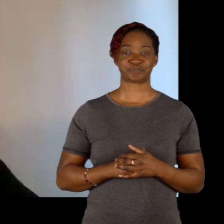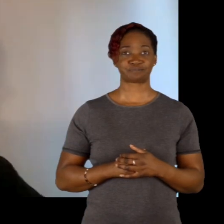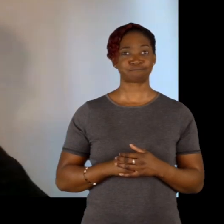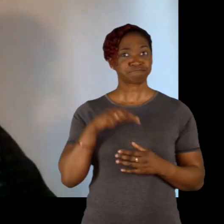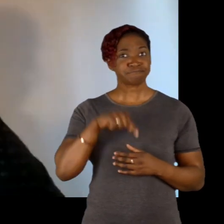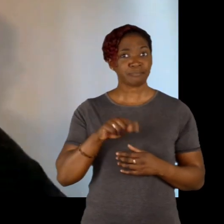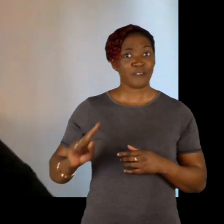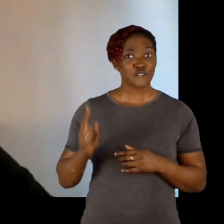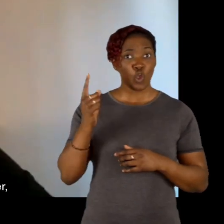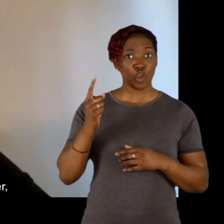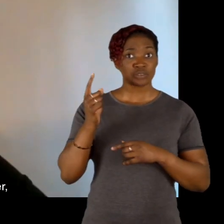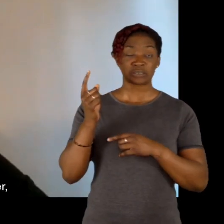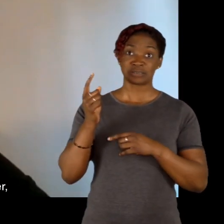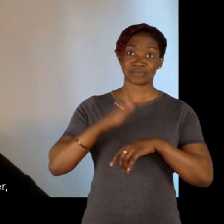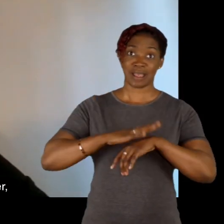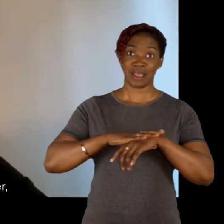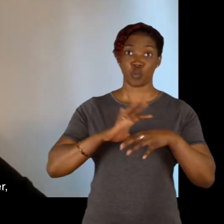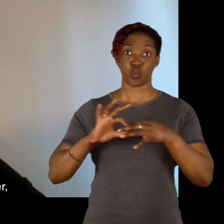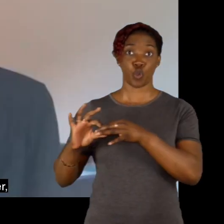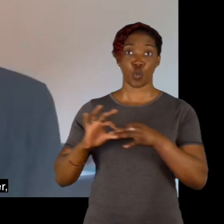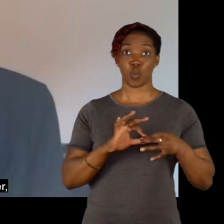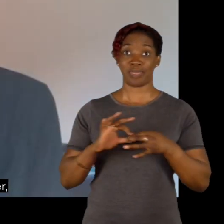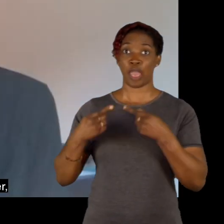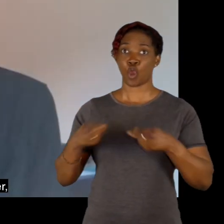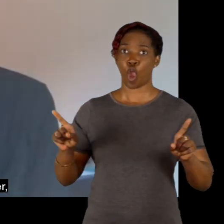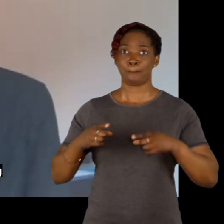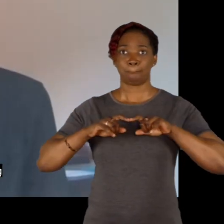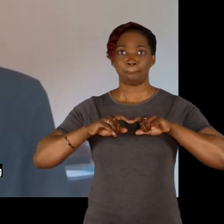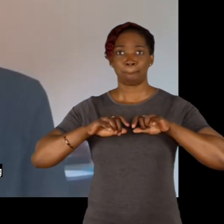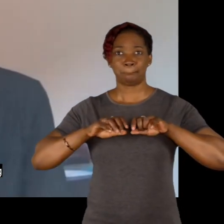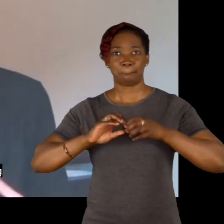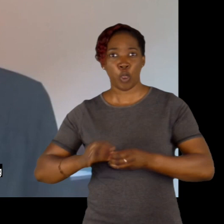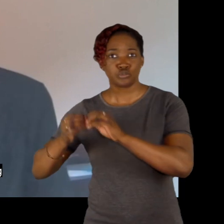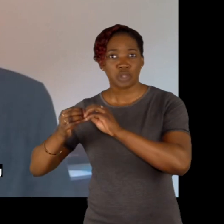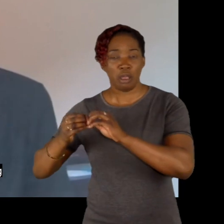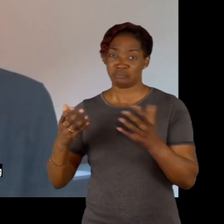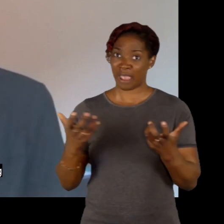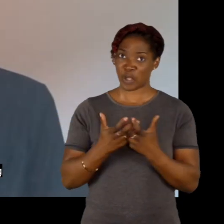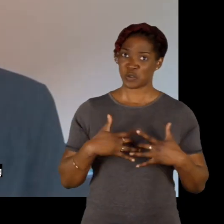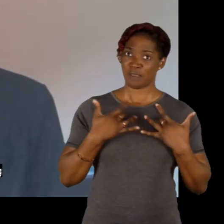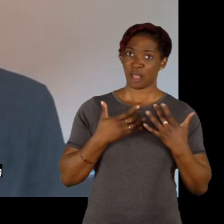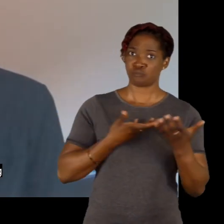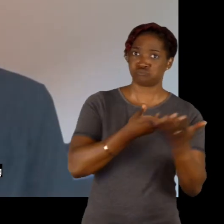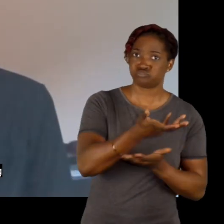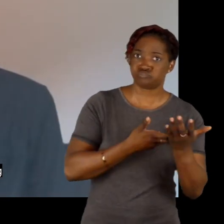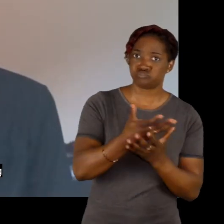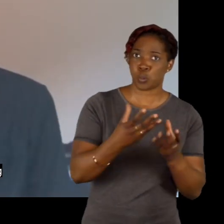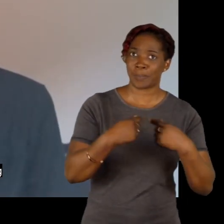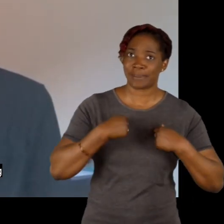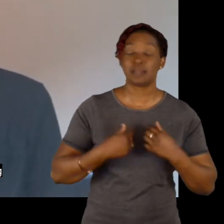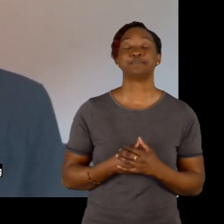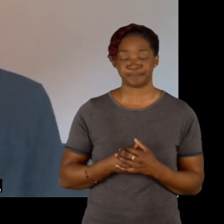Hi. Hey. So was this your first time working with a composer, and how did you find talking about the film with